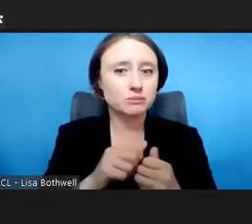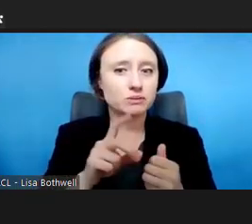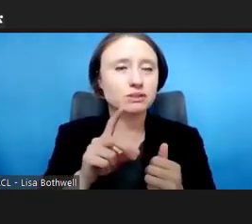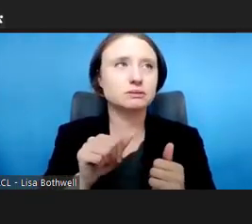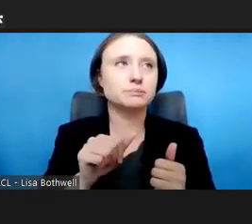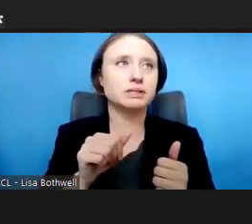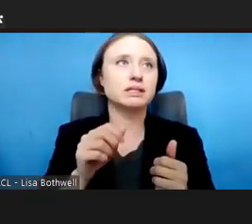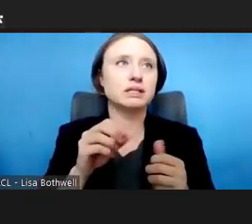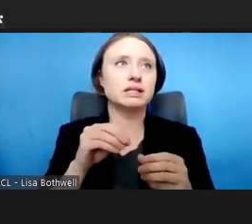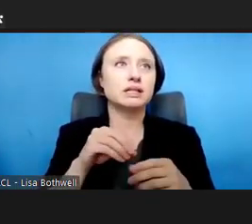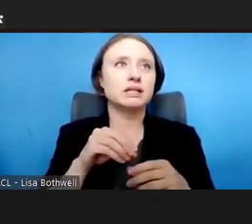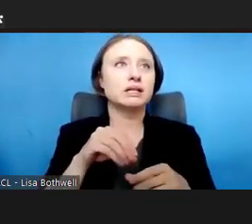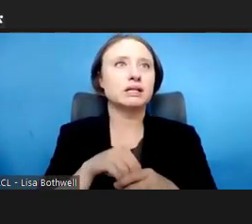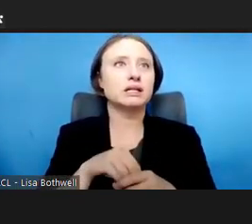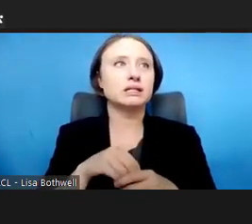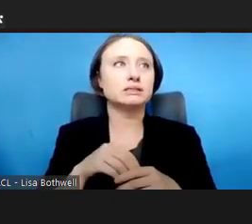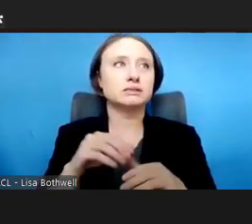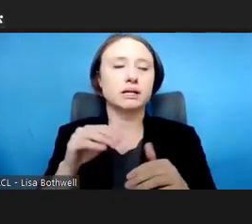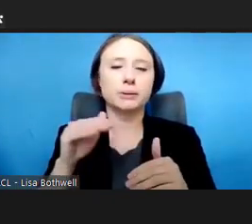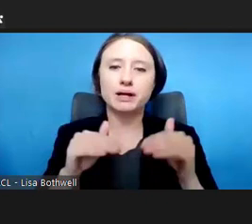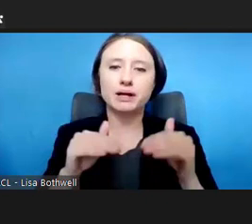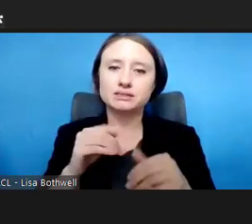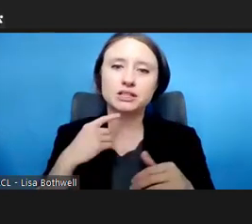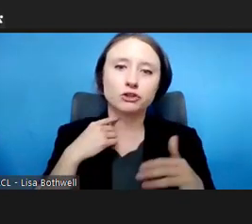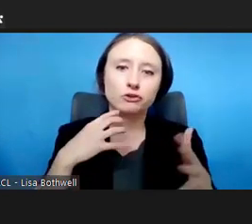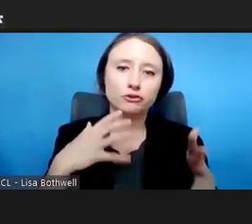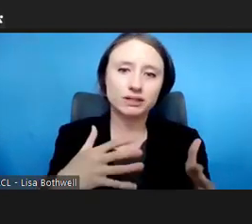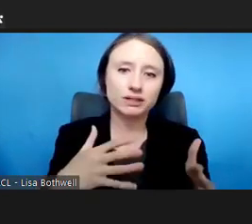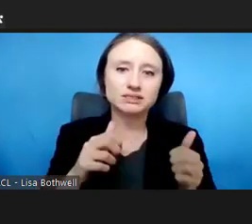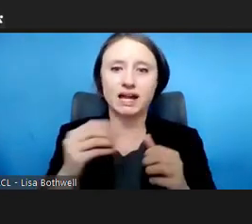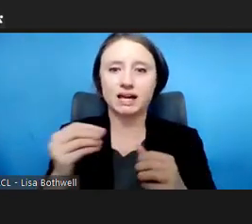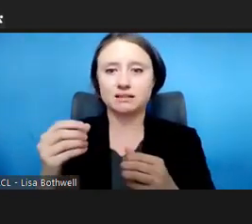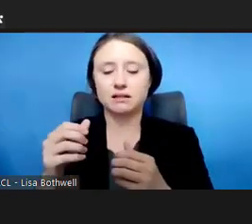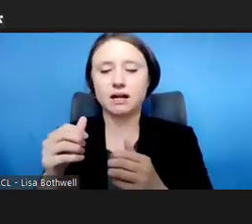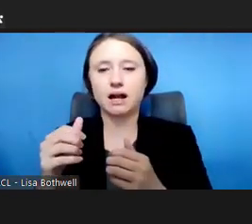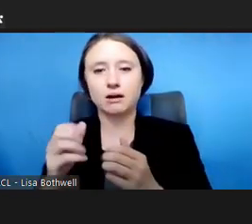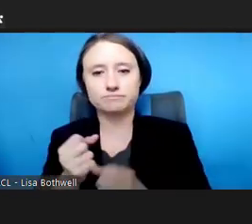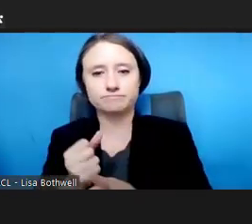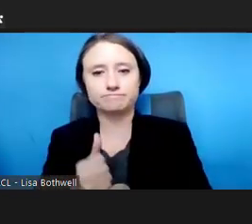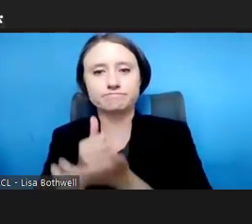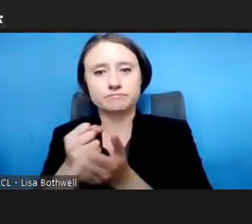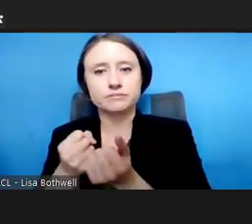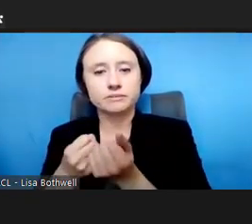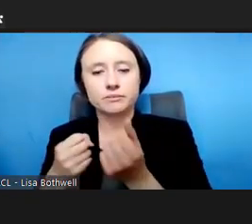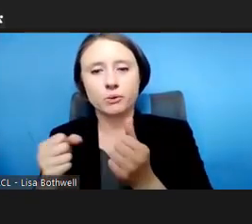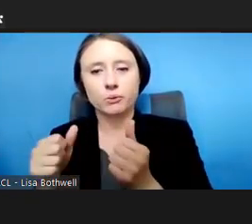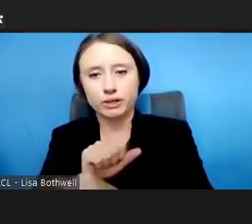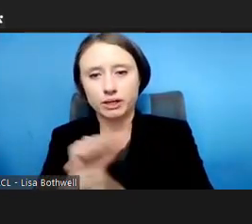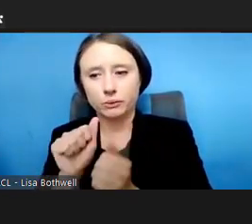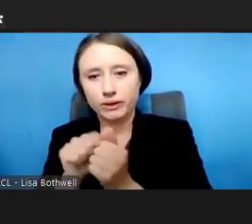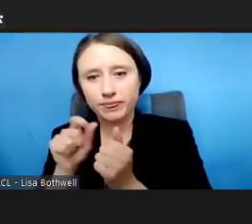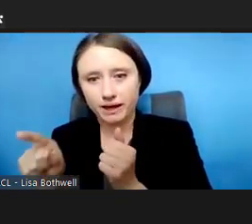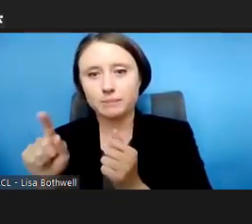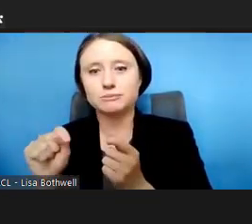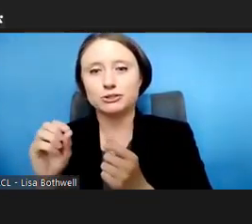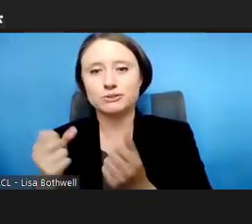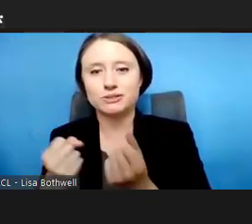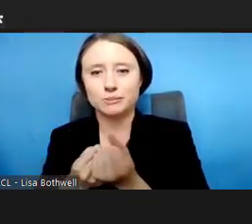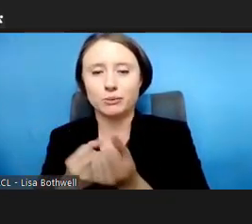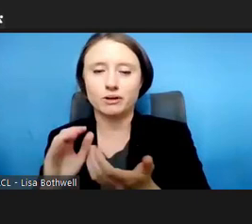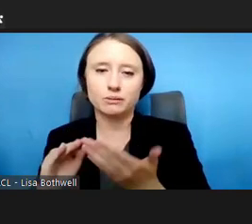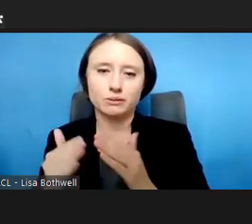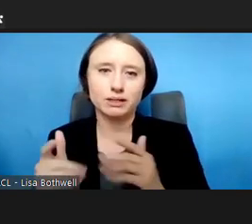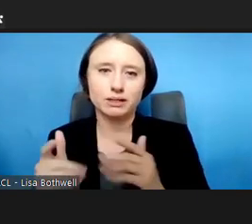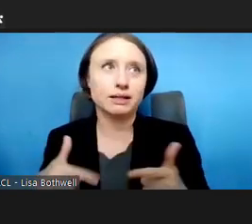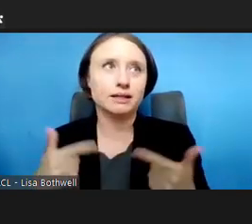we're talking about how to involve the person with the disability in the process